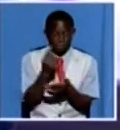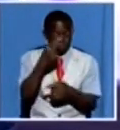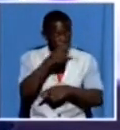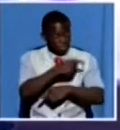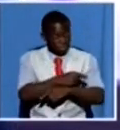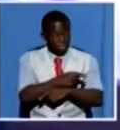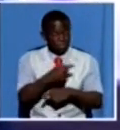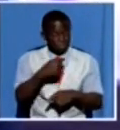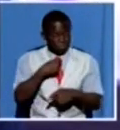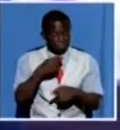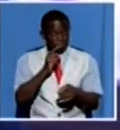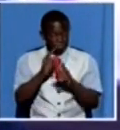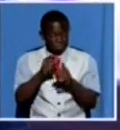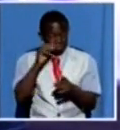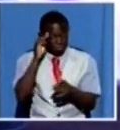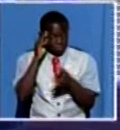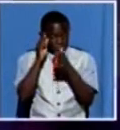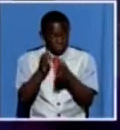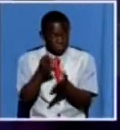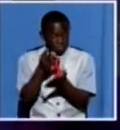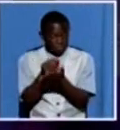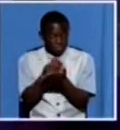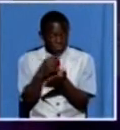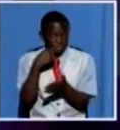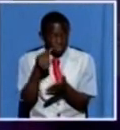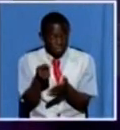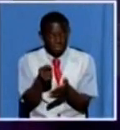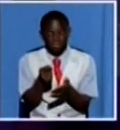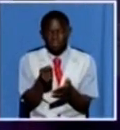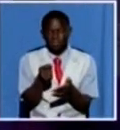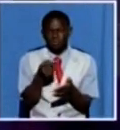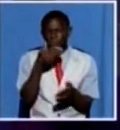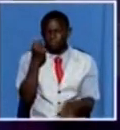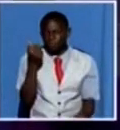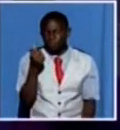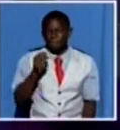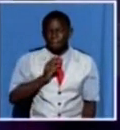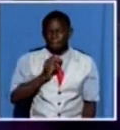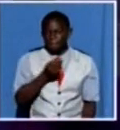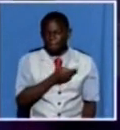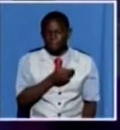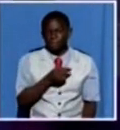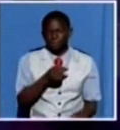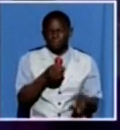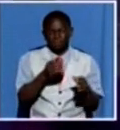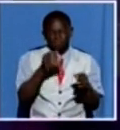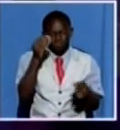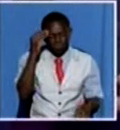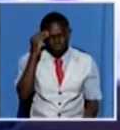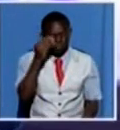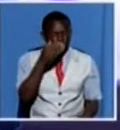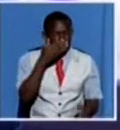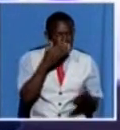to build the capacity, why can't we maybe identify the credible people, we just, in the